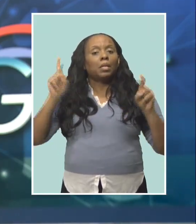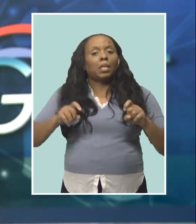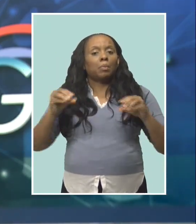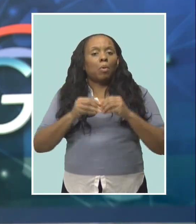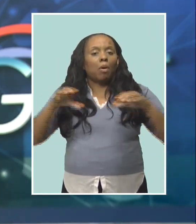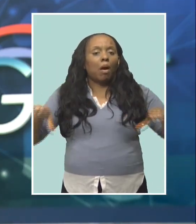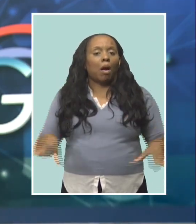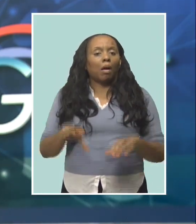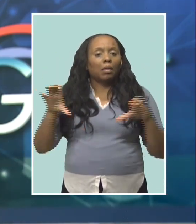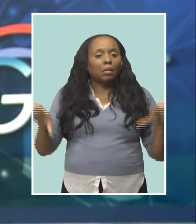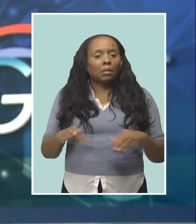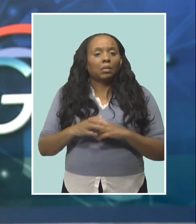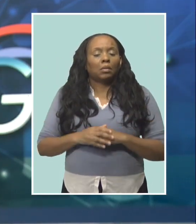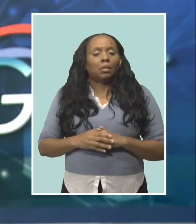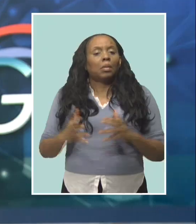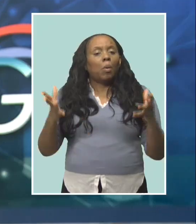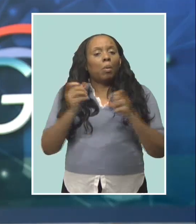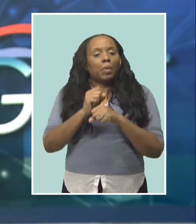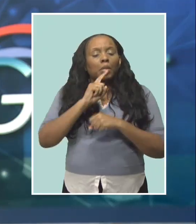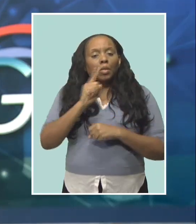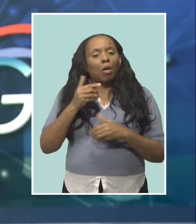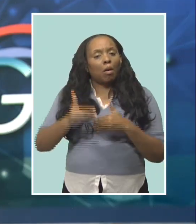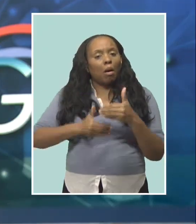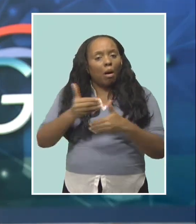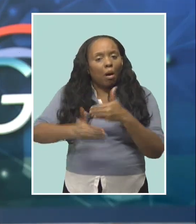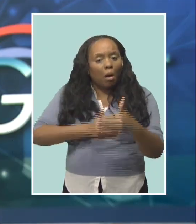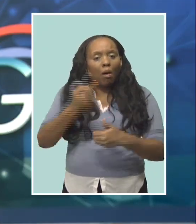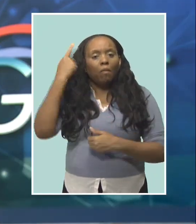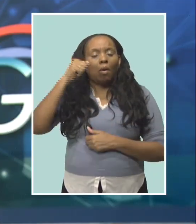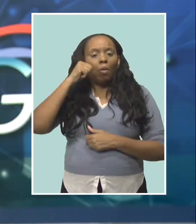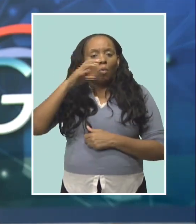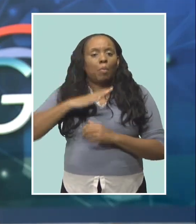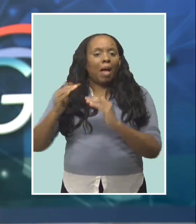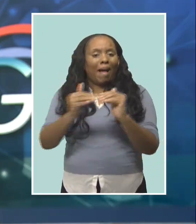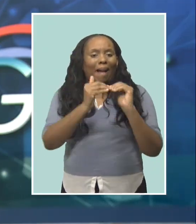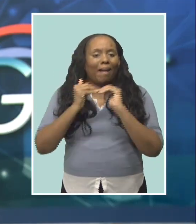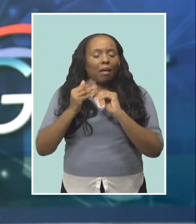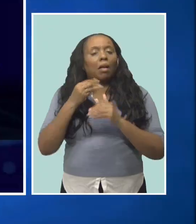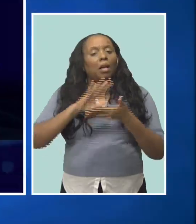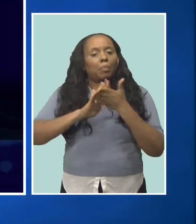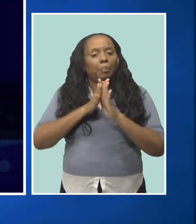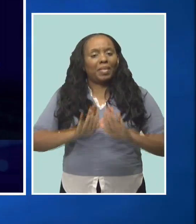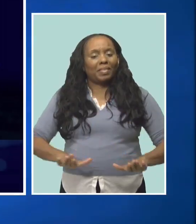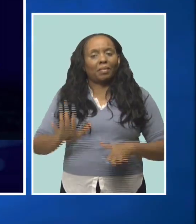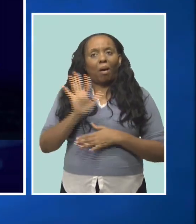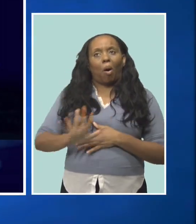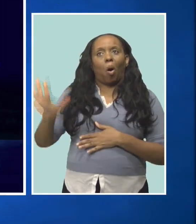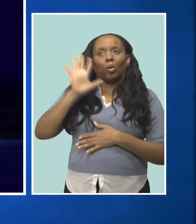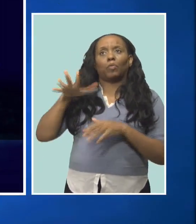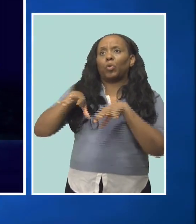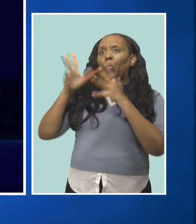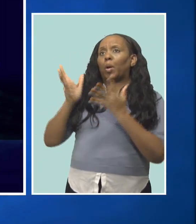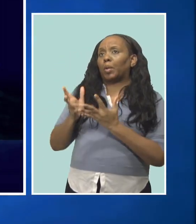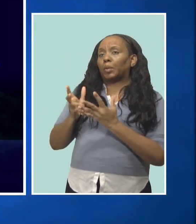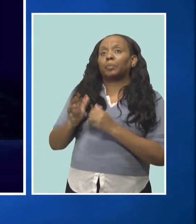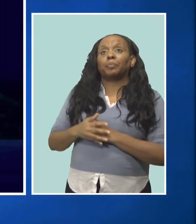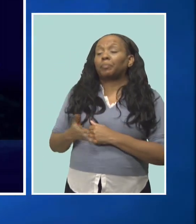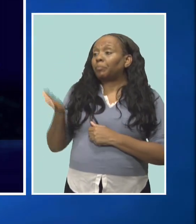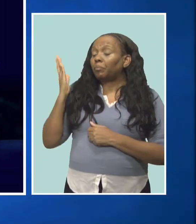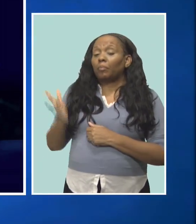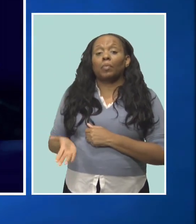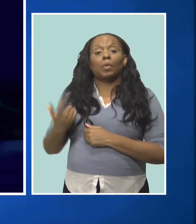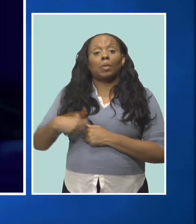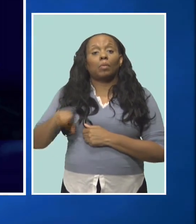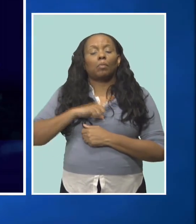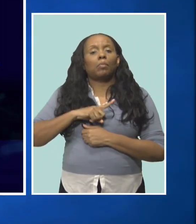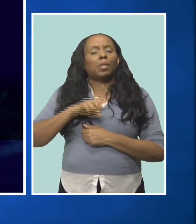roll back gains regarding gender justice and peace globally. We cannot ignore the movements that are